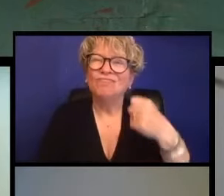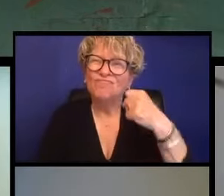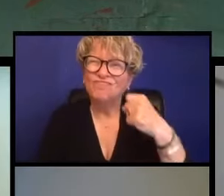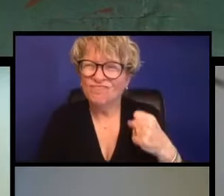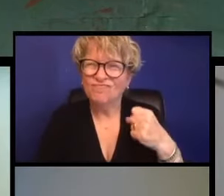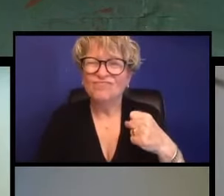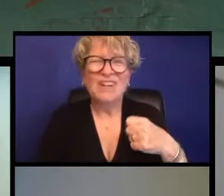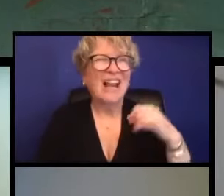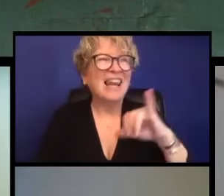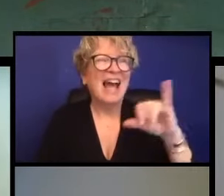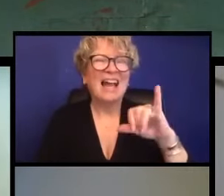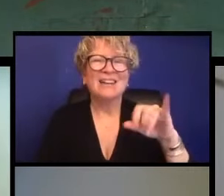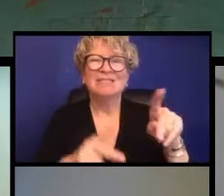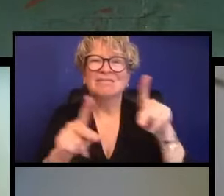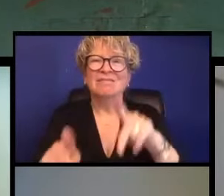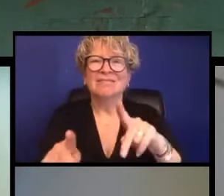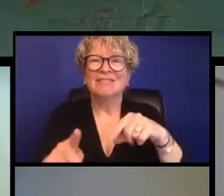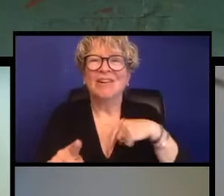your kid, you know,